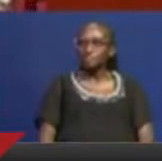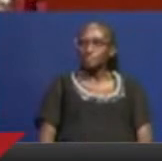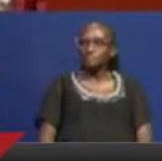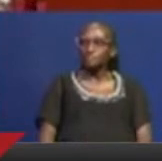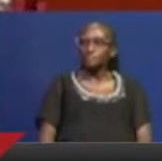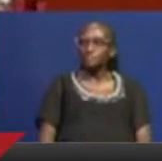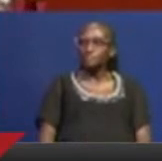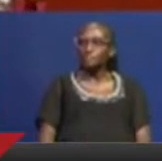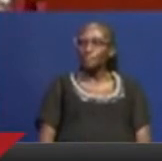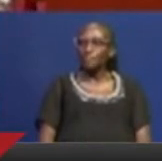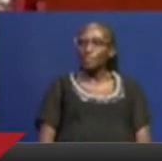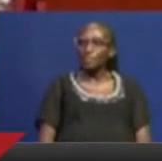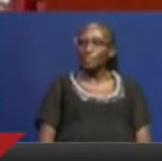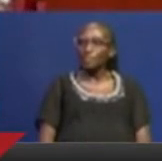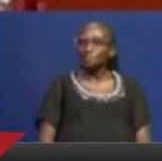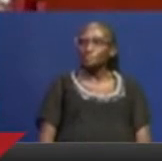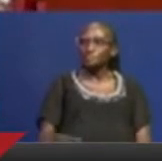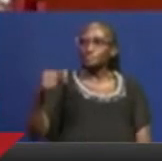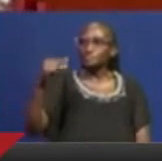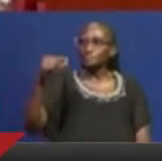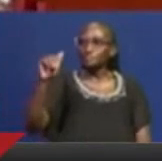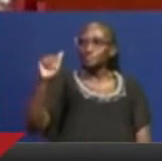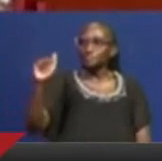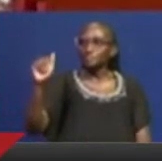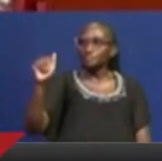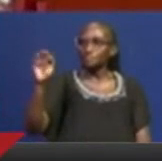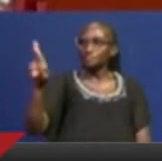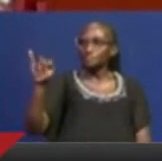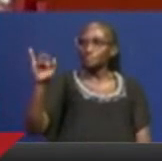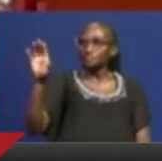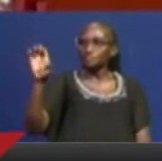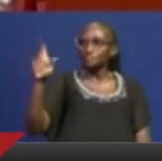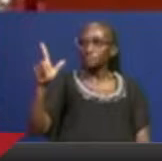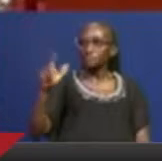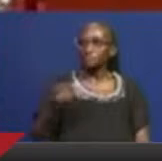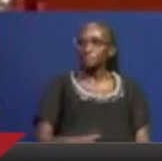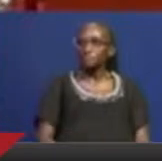Gatondo South Gabriel Kagombe.